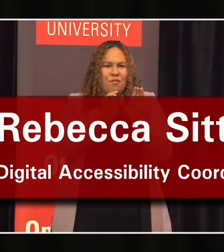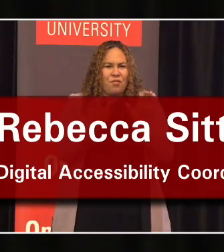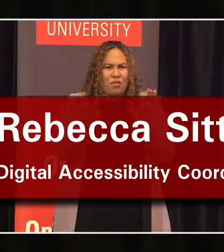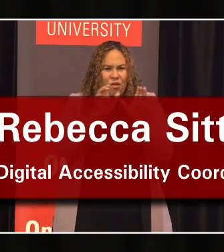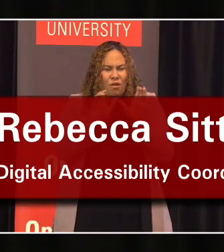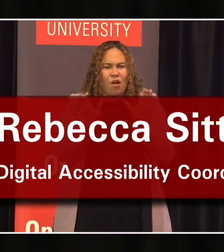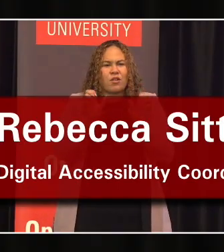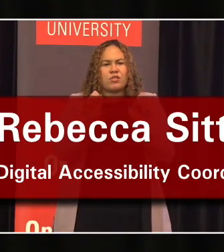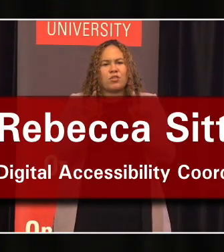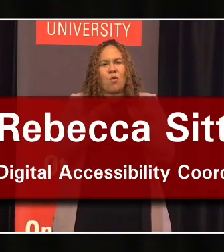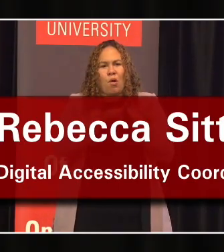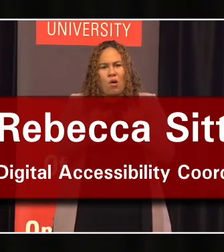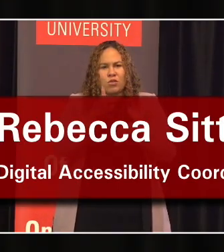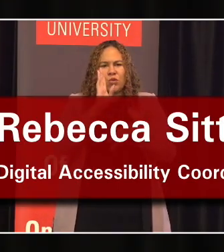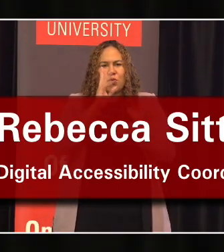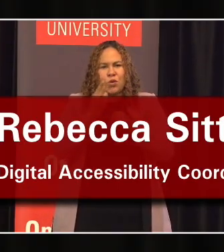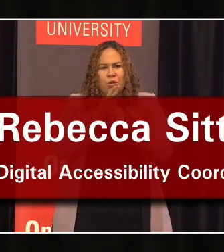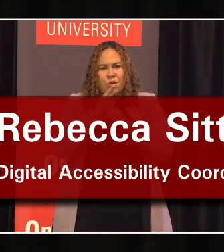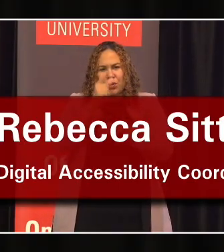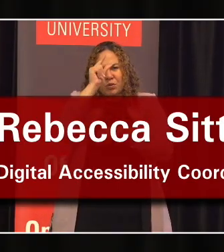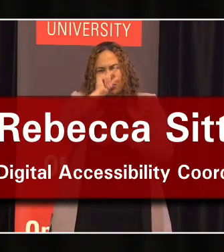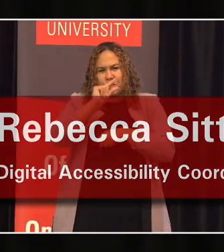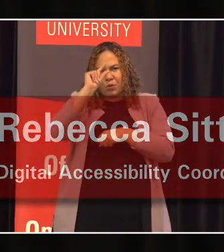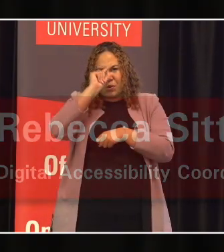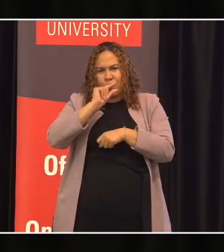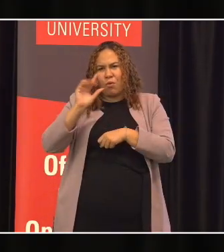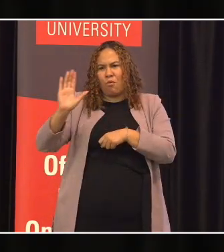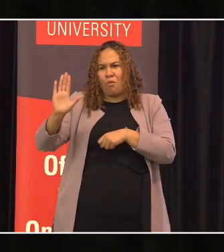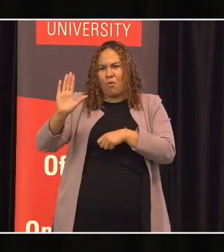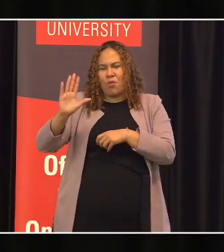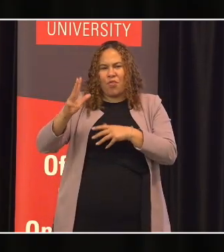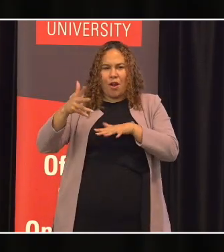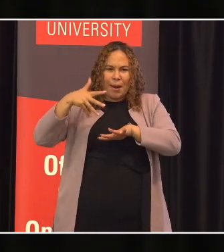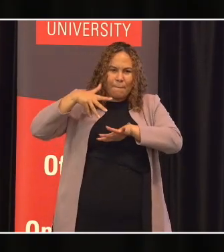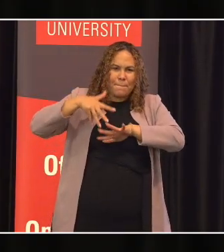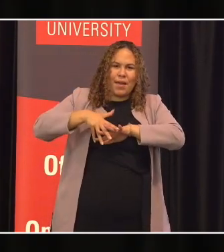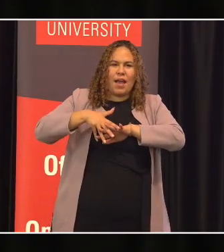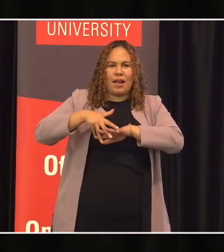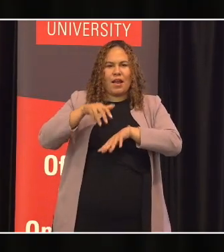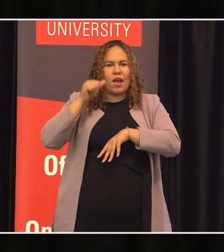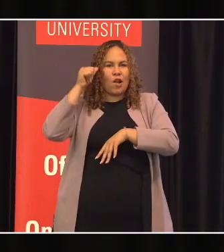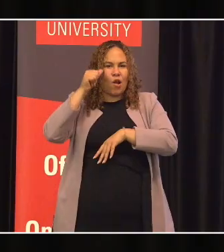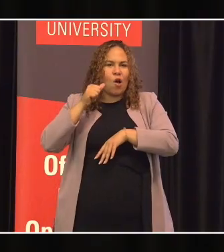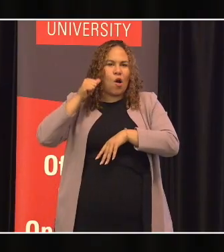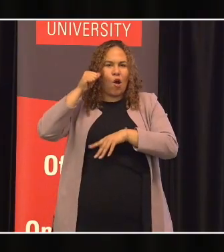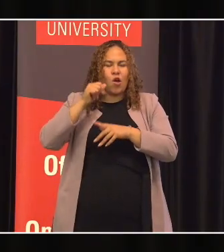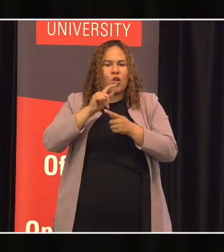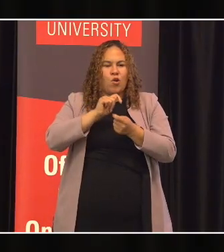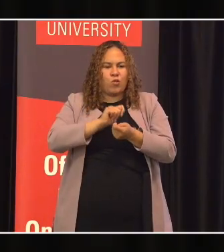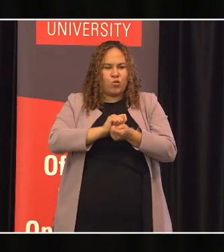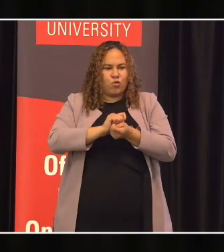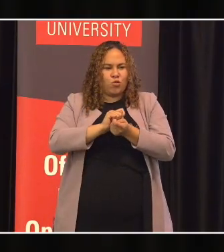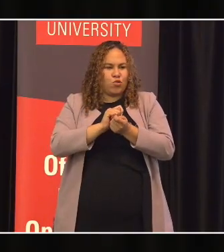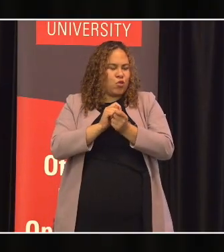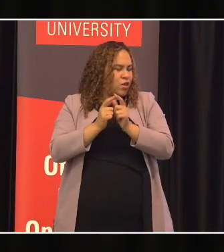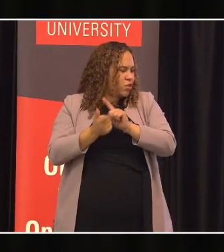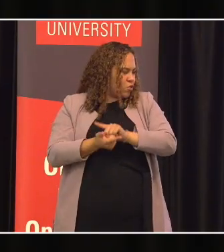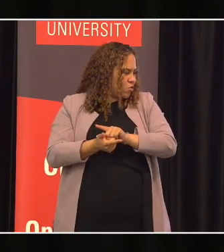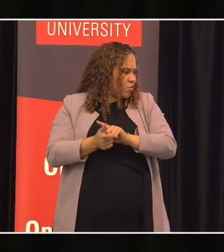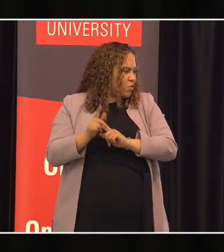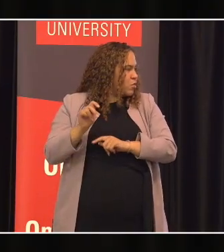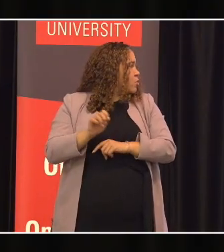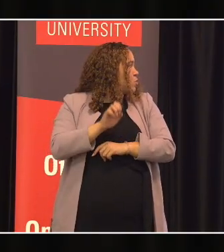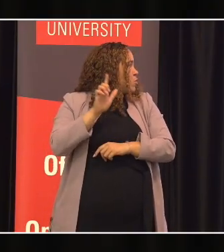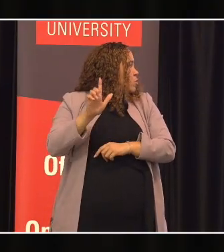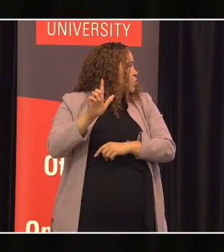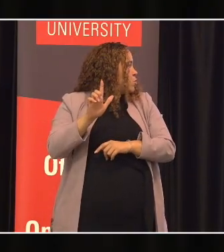am also going to use Google's embedded auto transcription tool